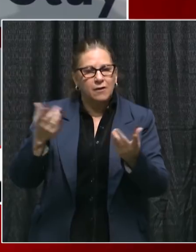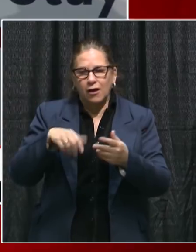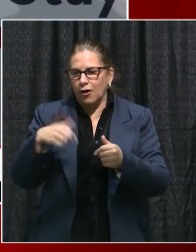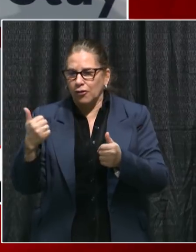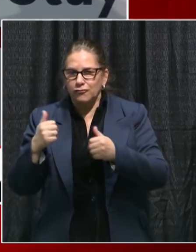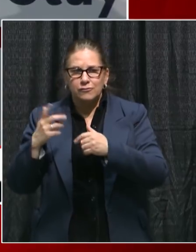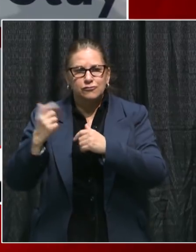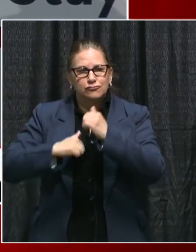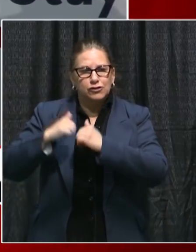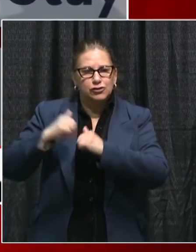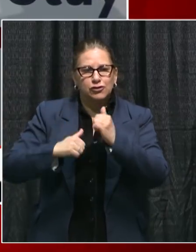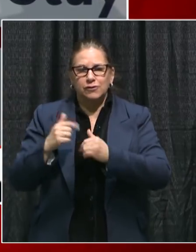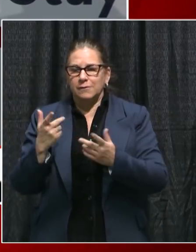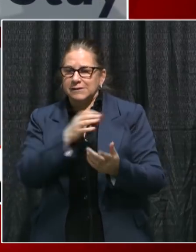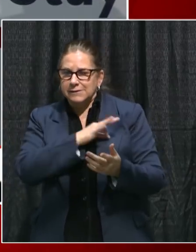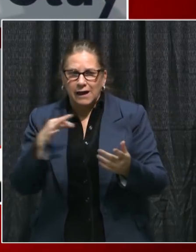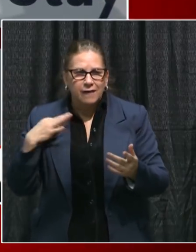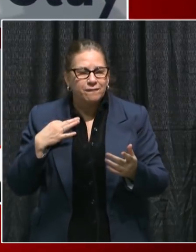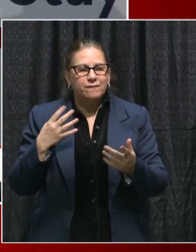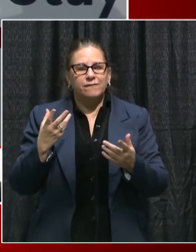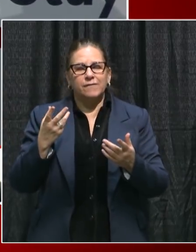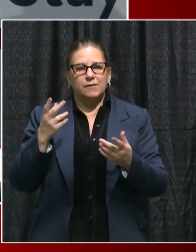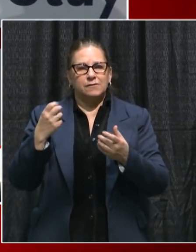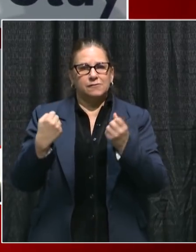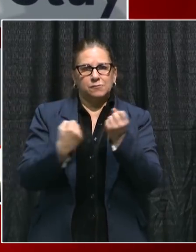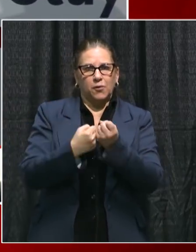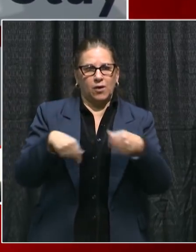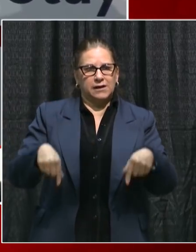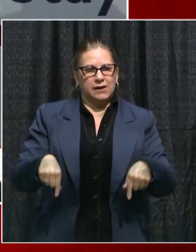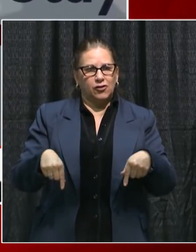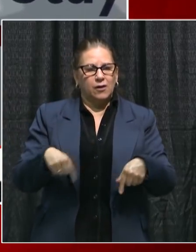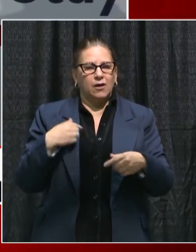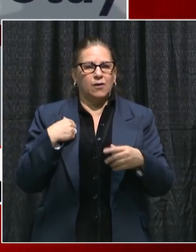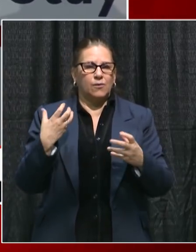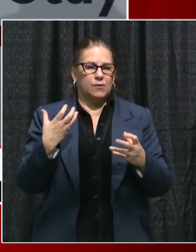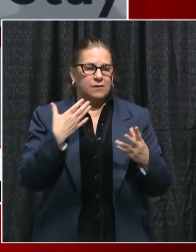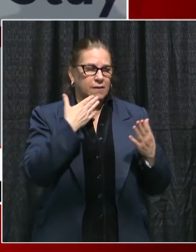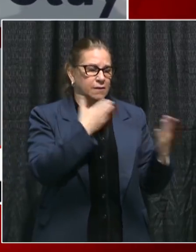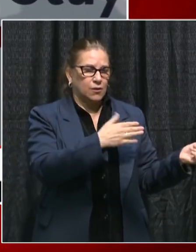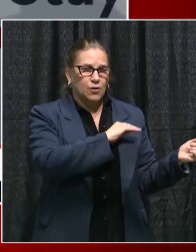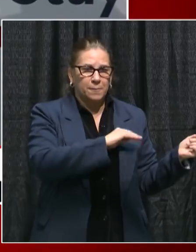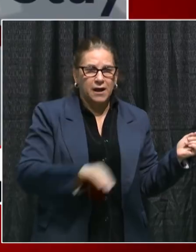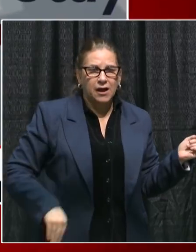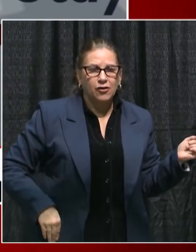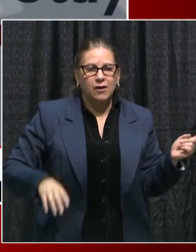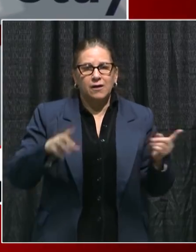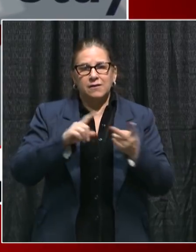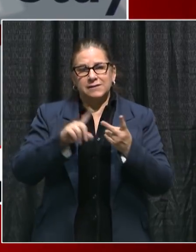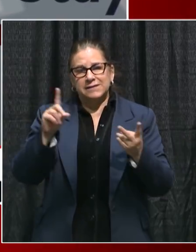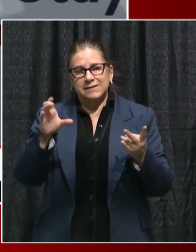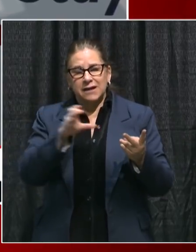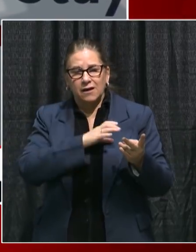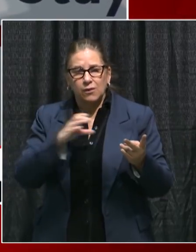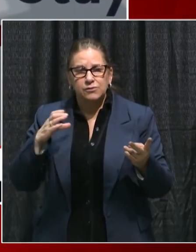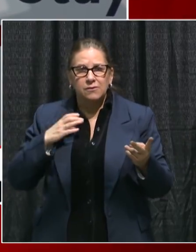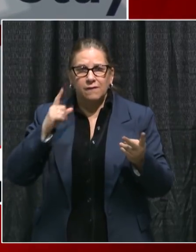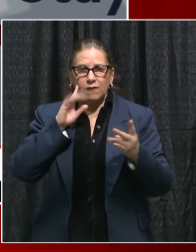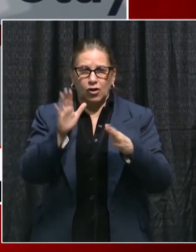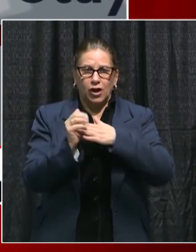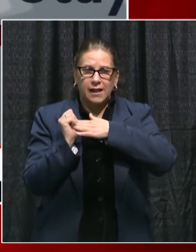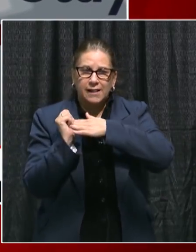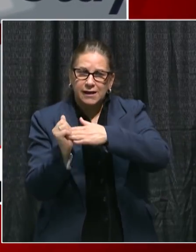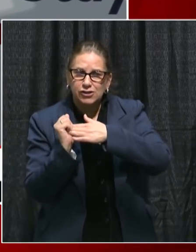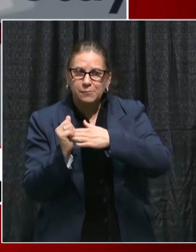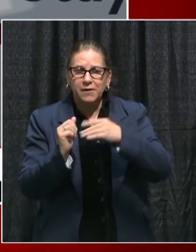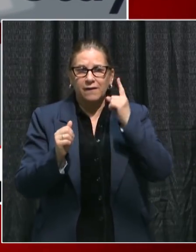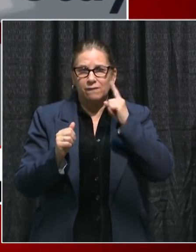N95 masks. Thank you to Mayor Bowser, to the District City Council and Events DC leadership for facilitating this operation here at the